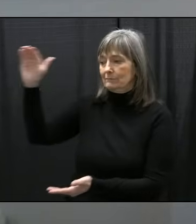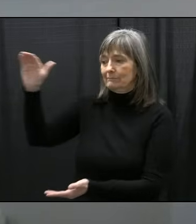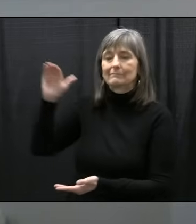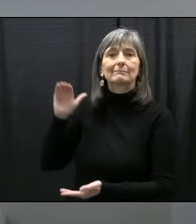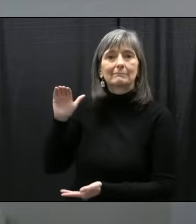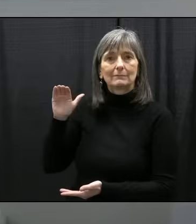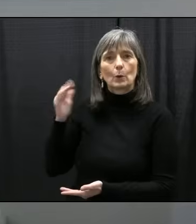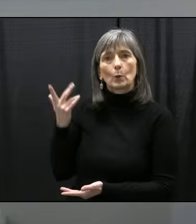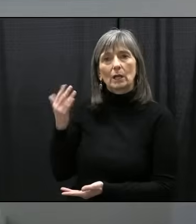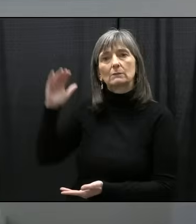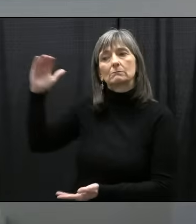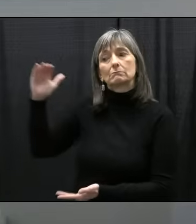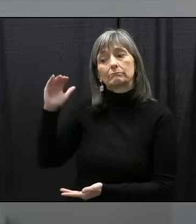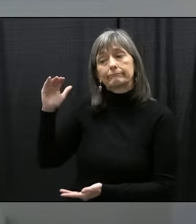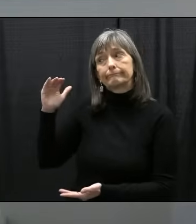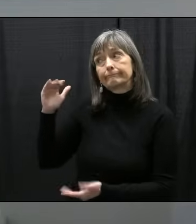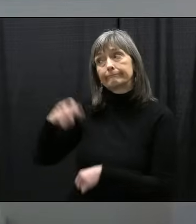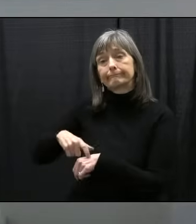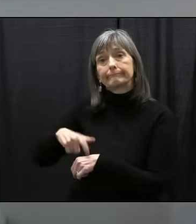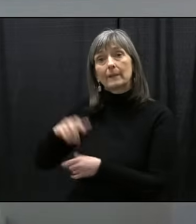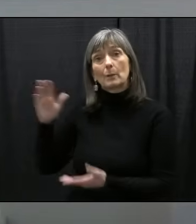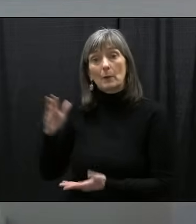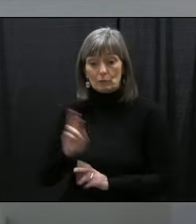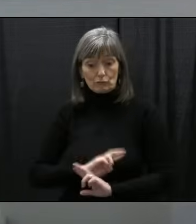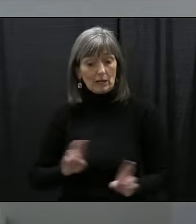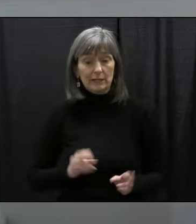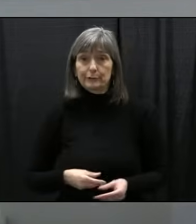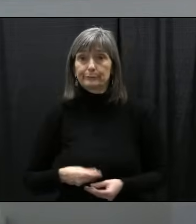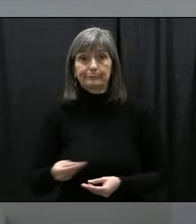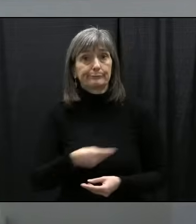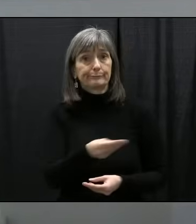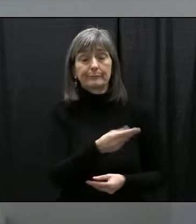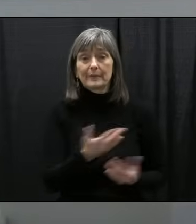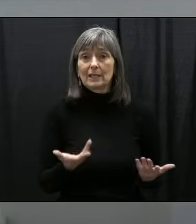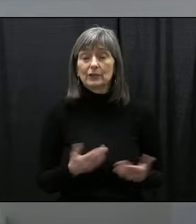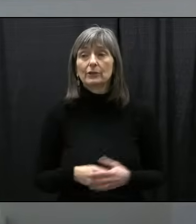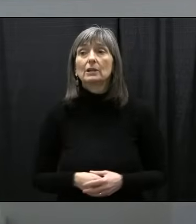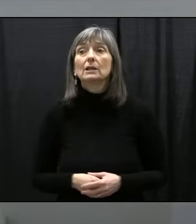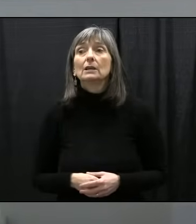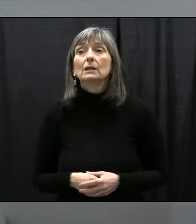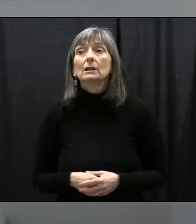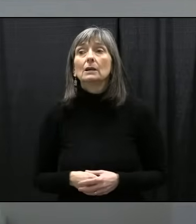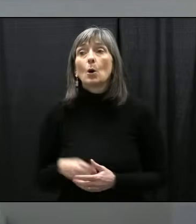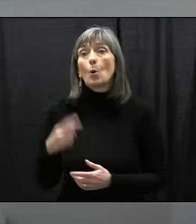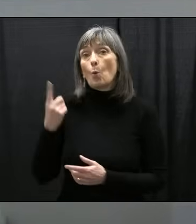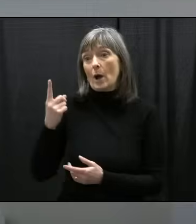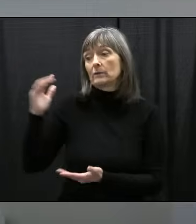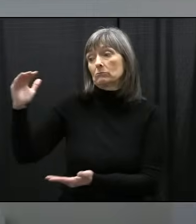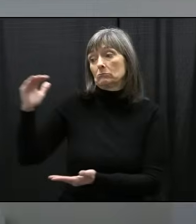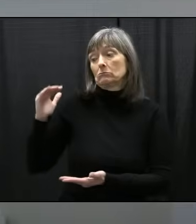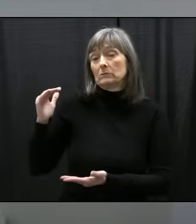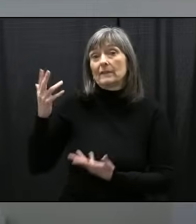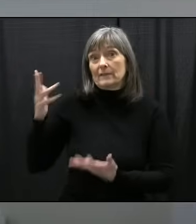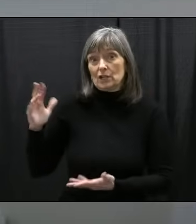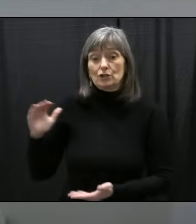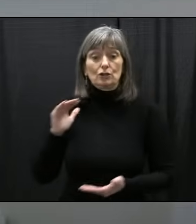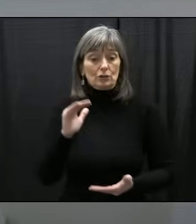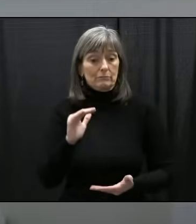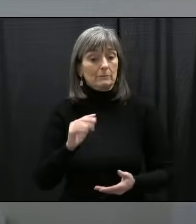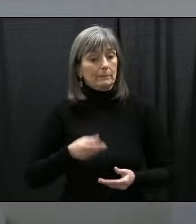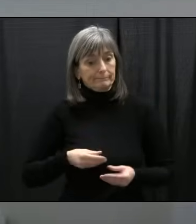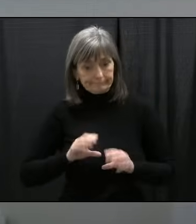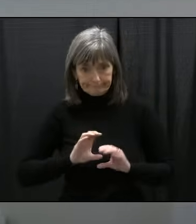agencies and just simply bringing them forward. So we've got one lot kind of in and another lot